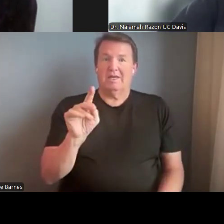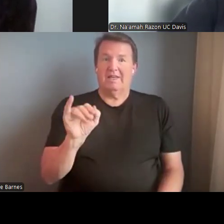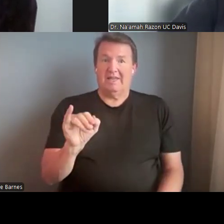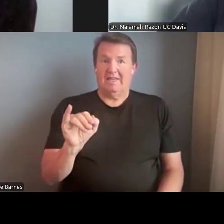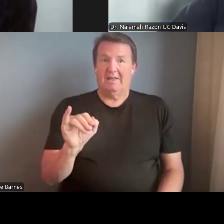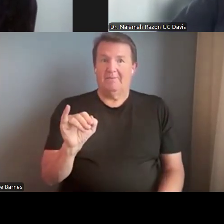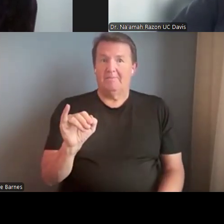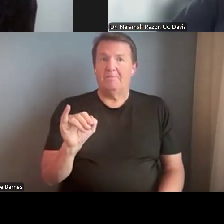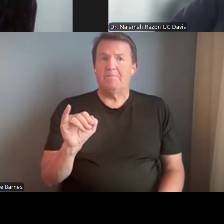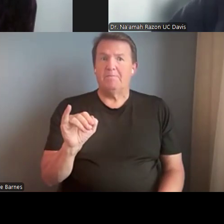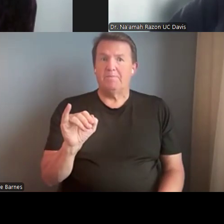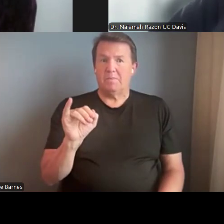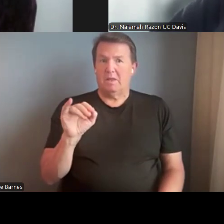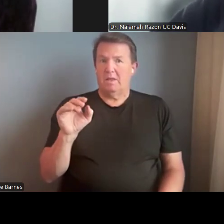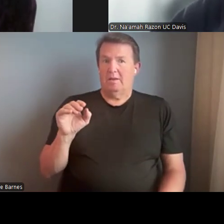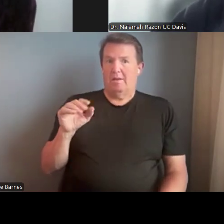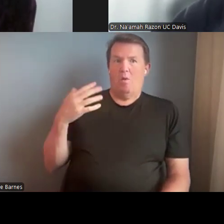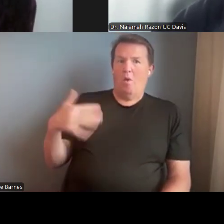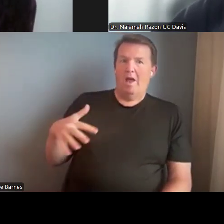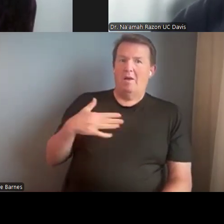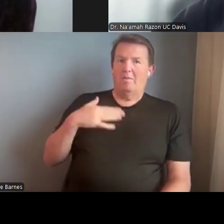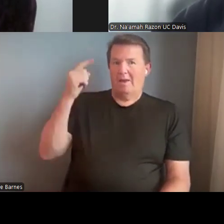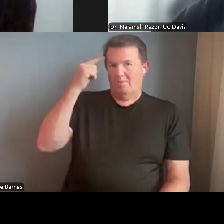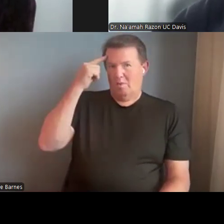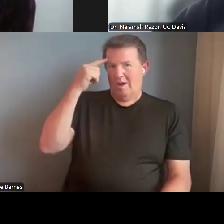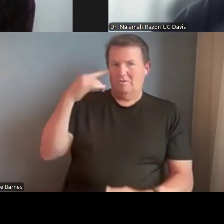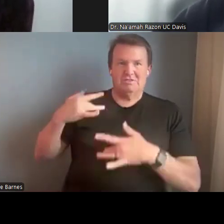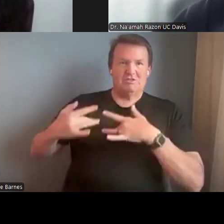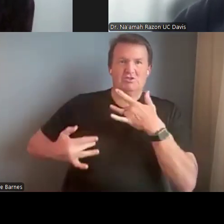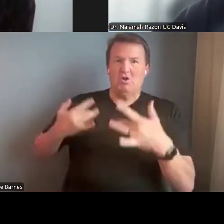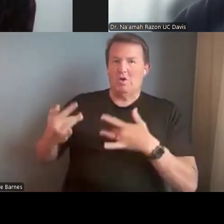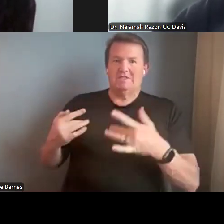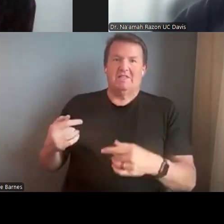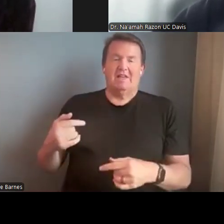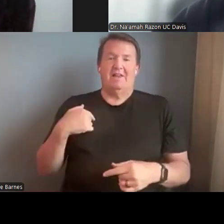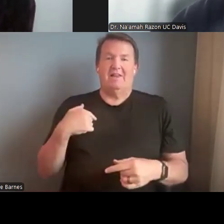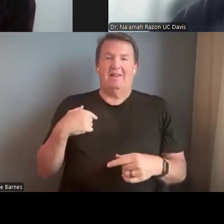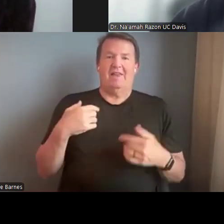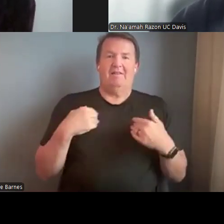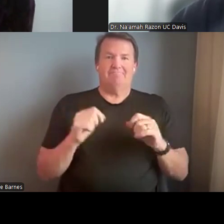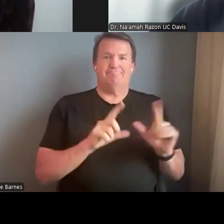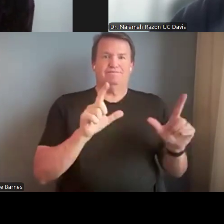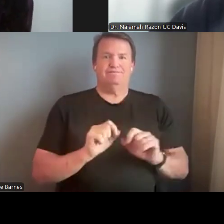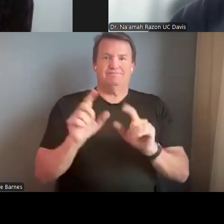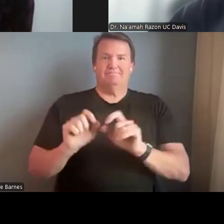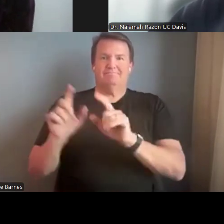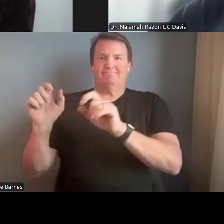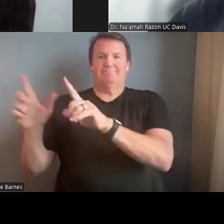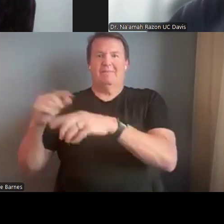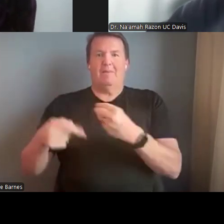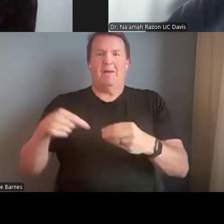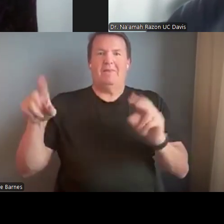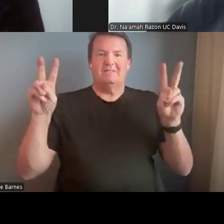Thank you, Elisa. Oh my gosh, my brain is so excited and I have so many tabs open on this topic. So,